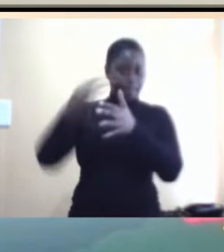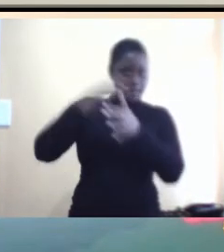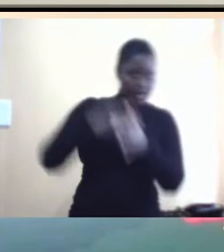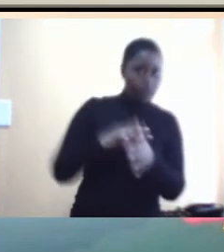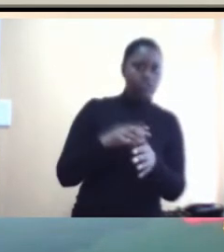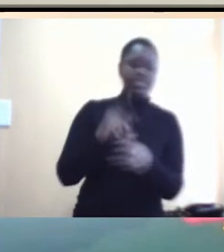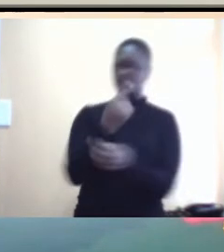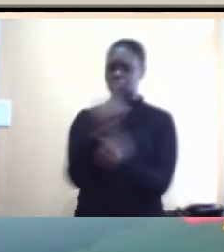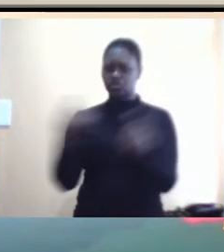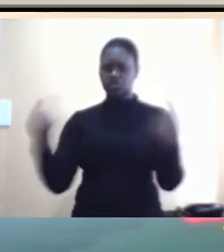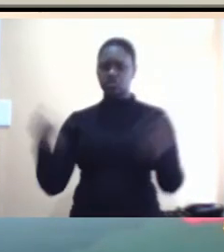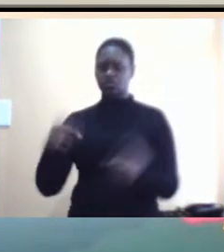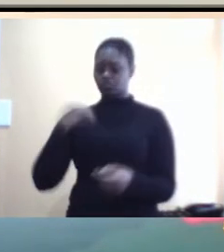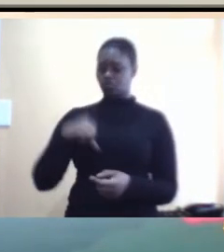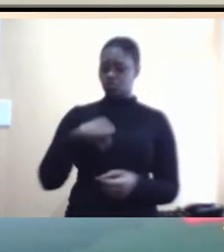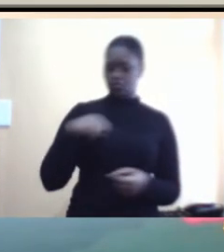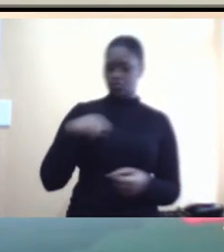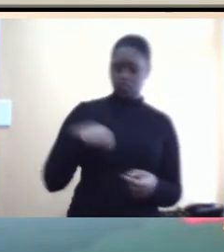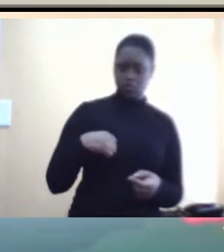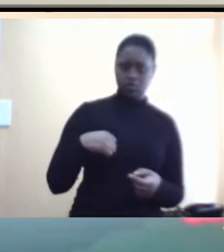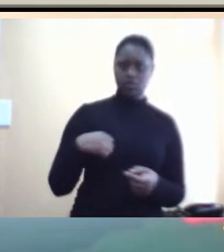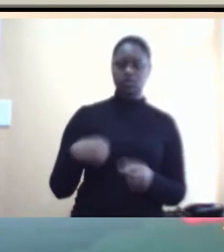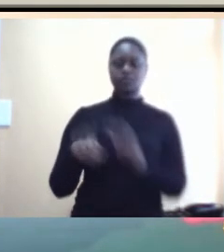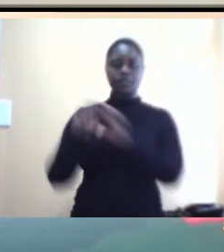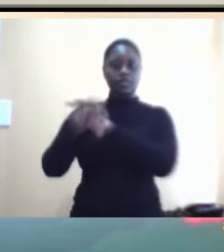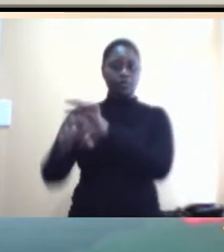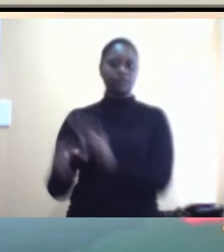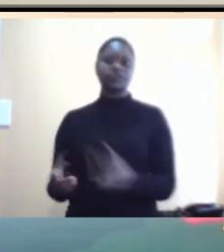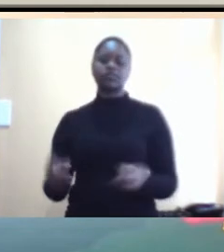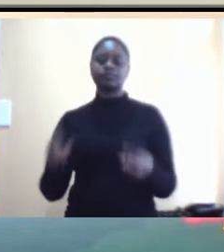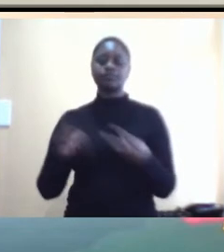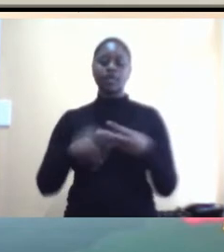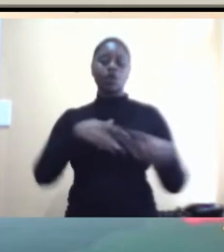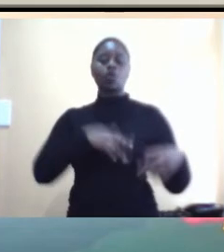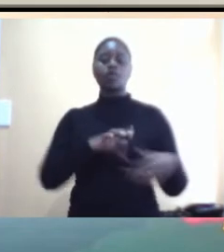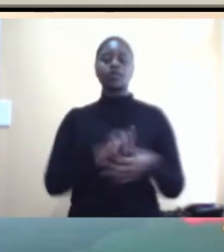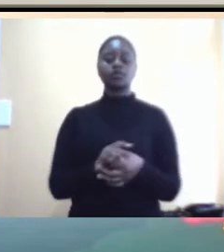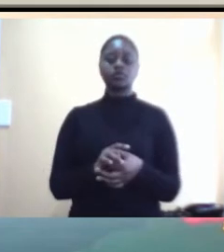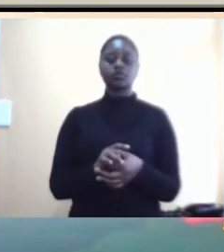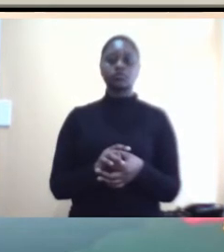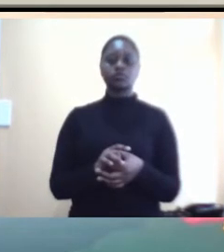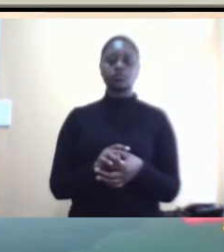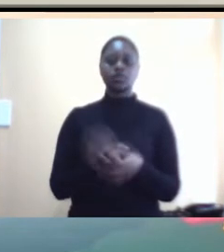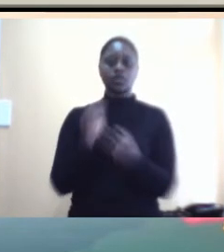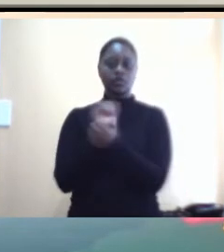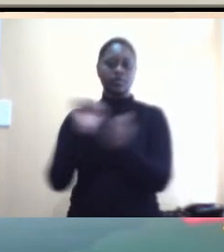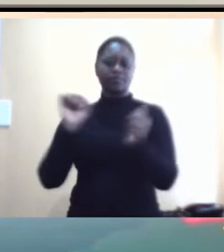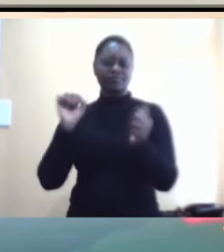each local municipality within our province. COVID-19 relief scheme.